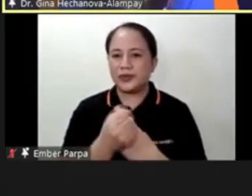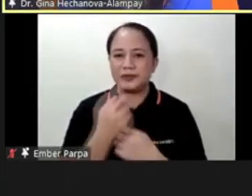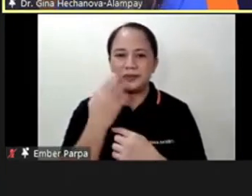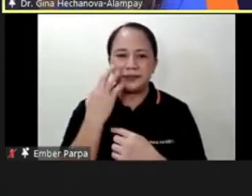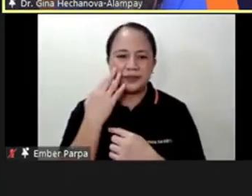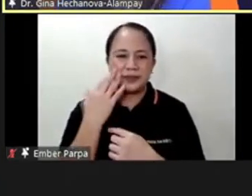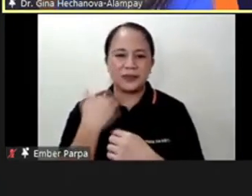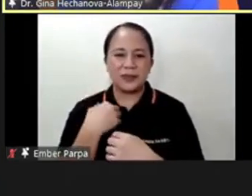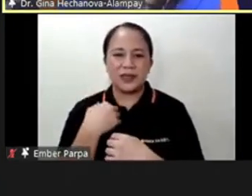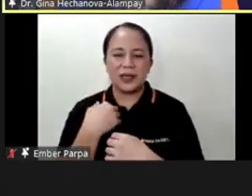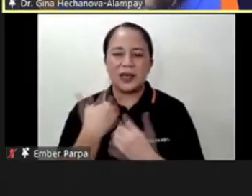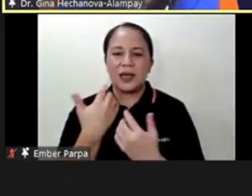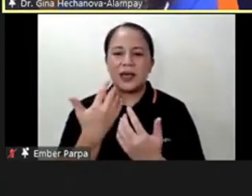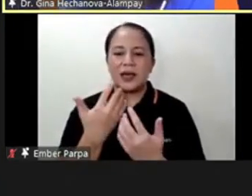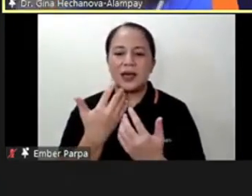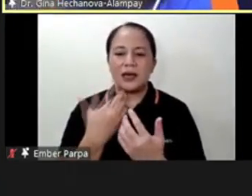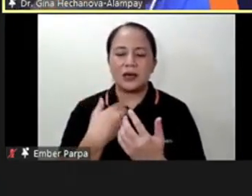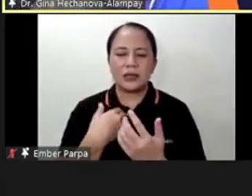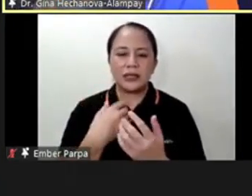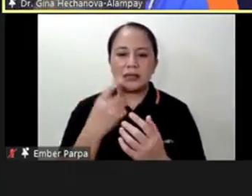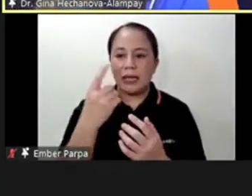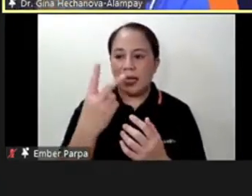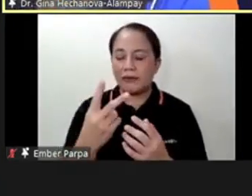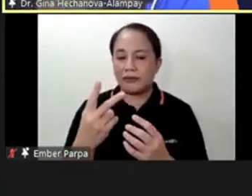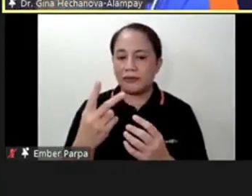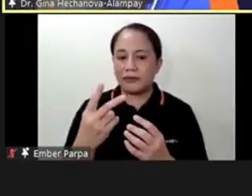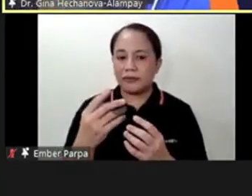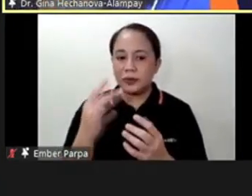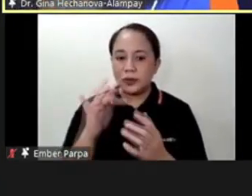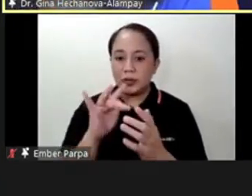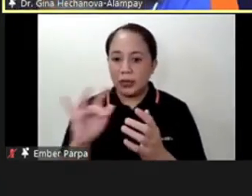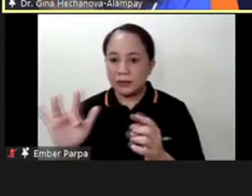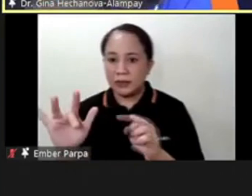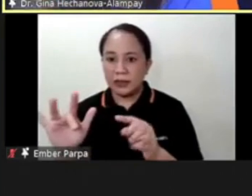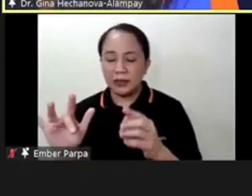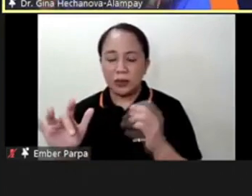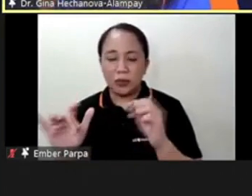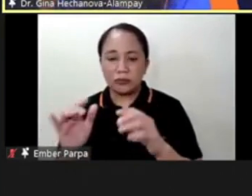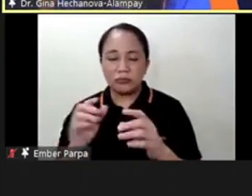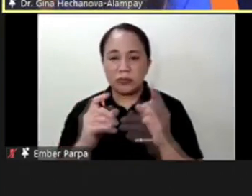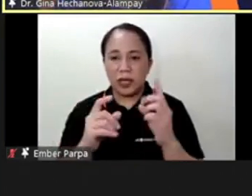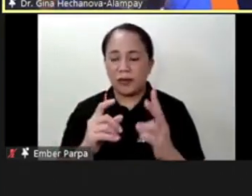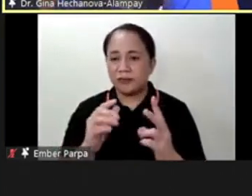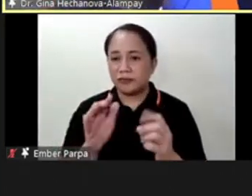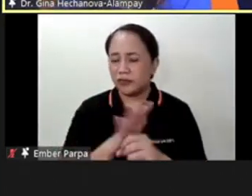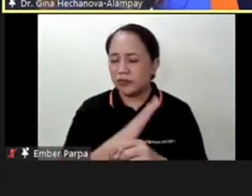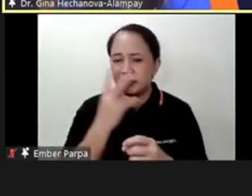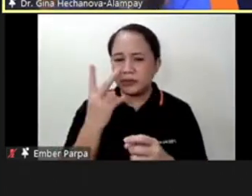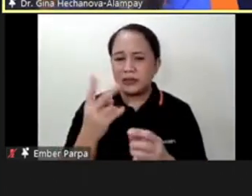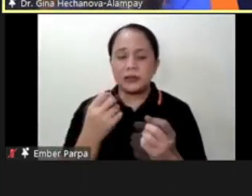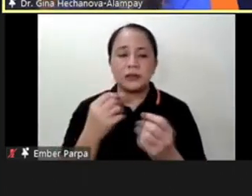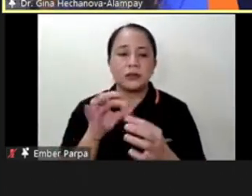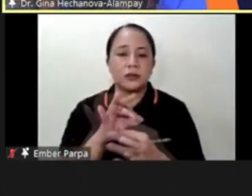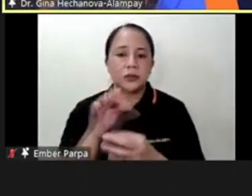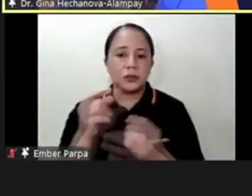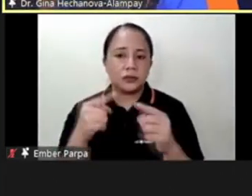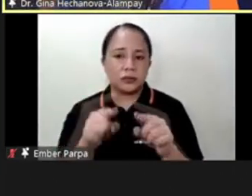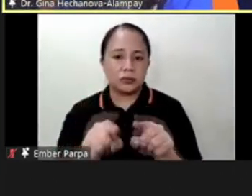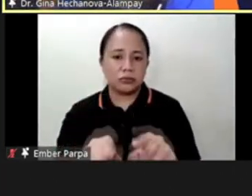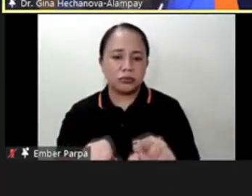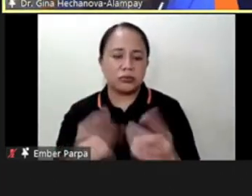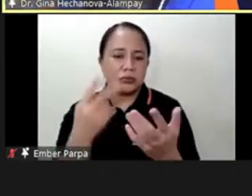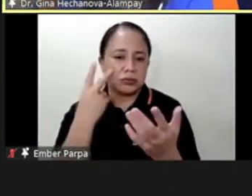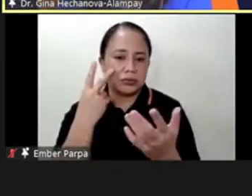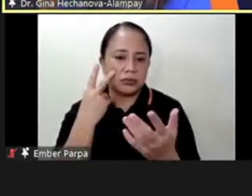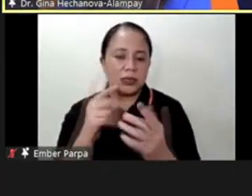half empty or half full, and that will determine how stressed we are. Spiritual support, so spiritual coping, ayan, may